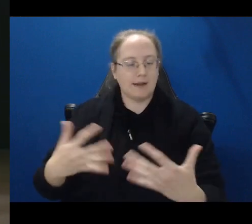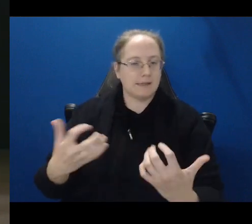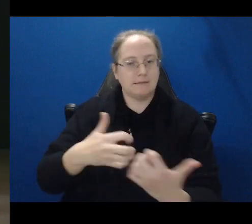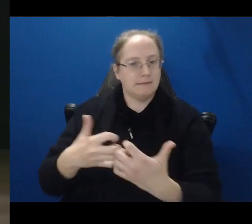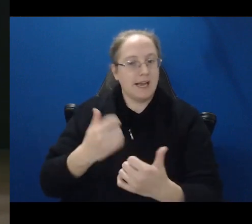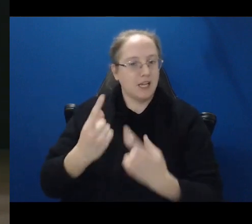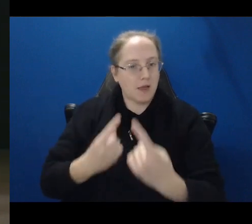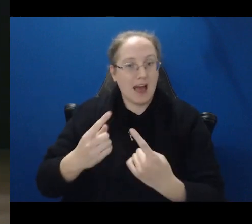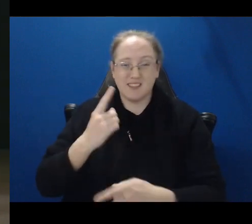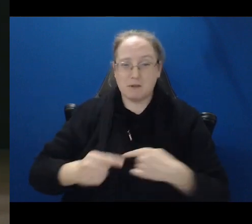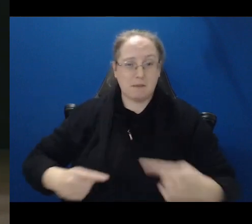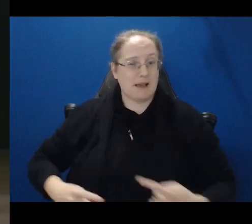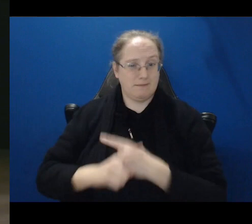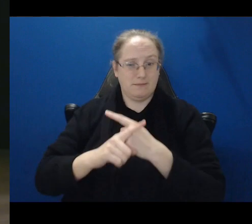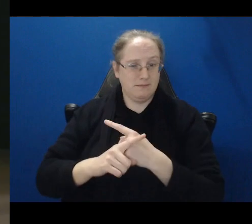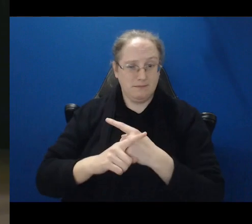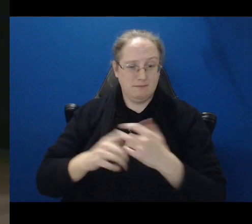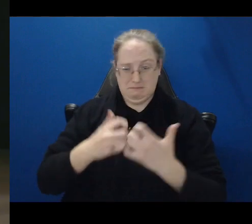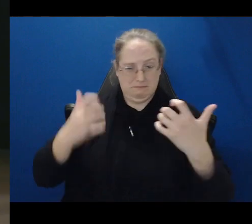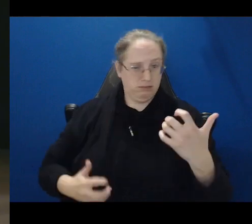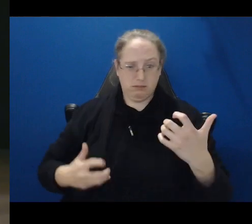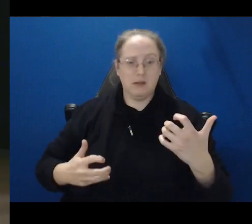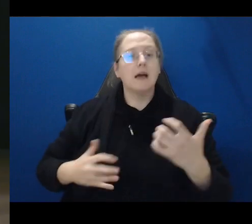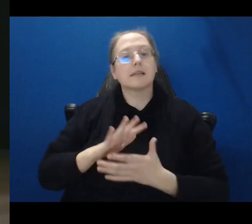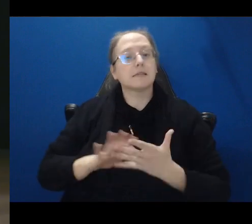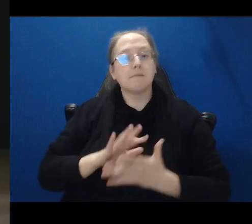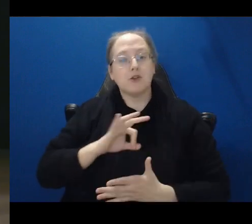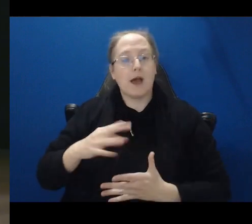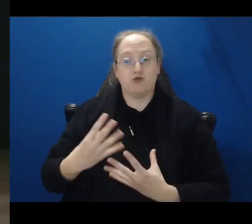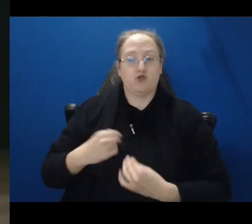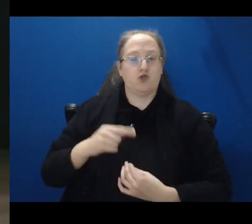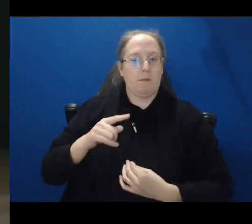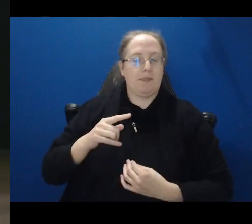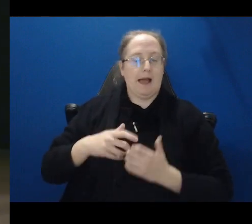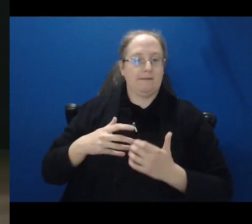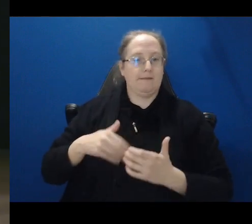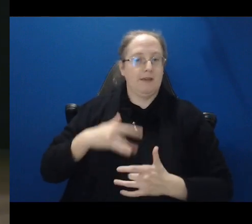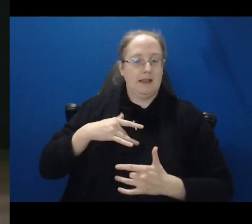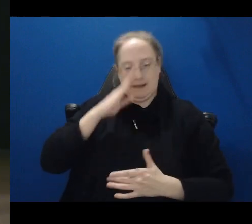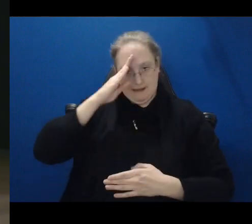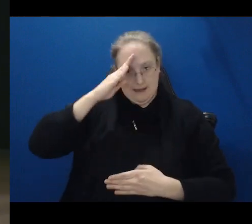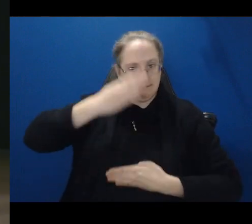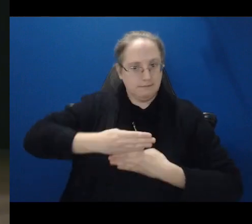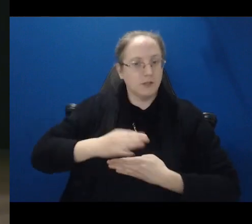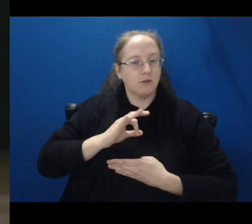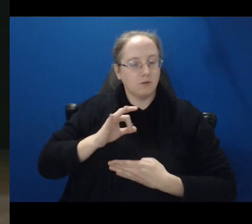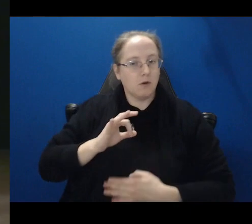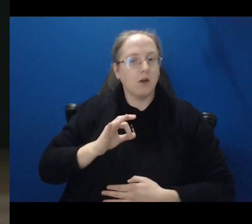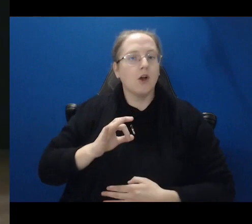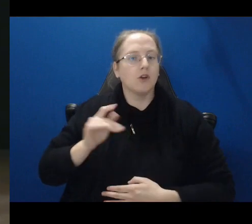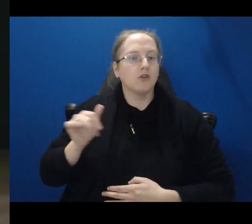that it doesn't mean you have to shut that down, and take the echo chamber approach.